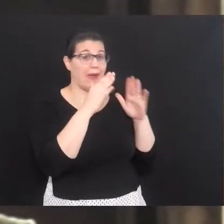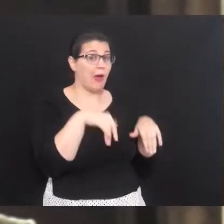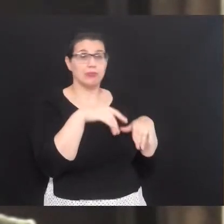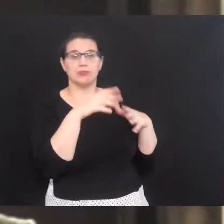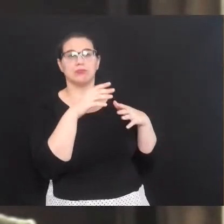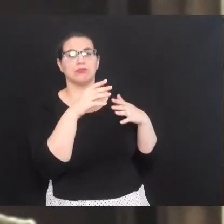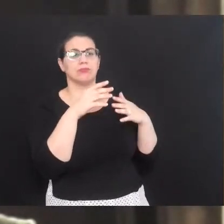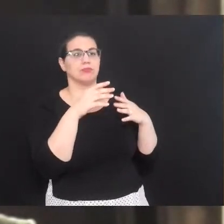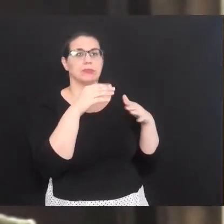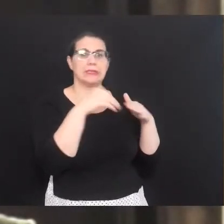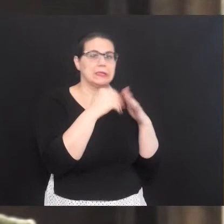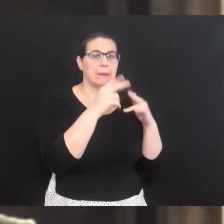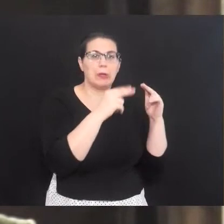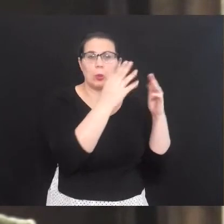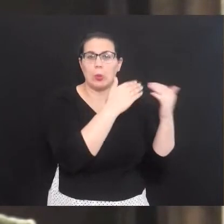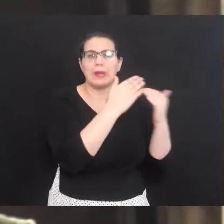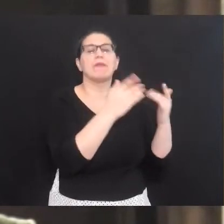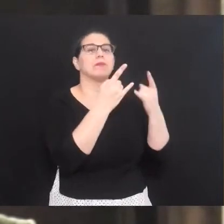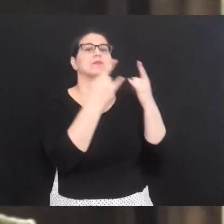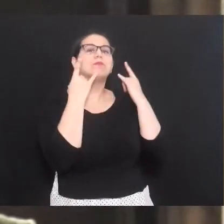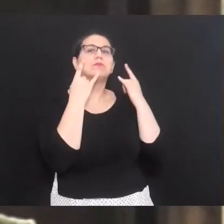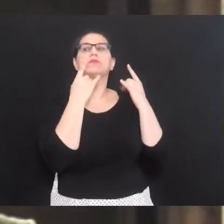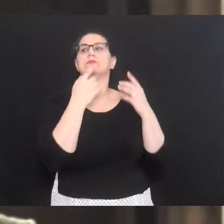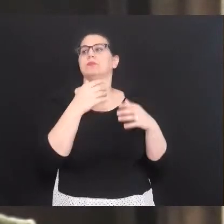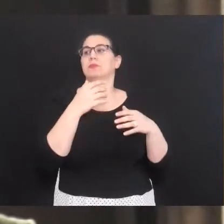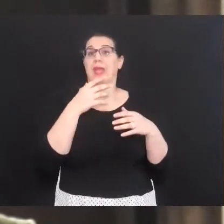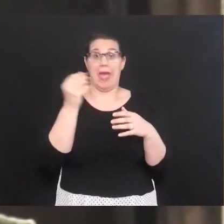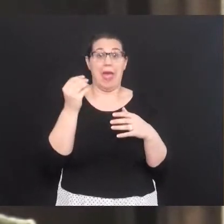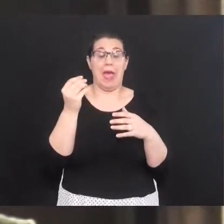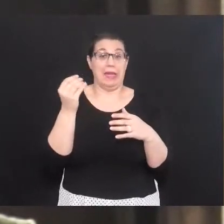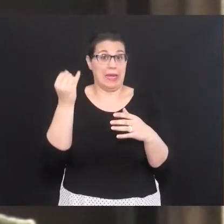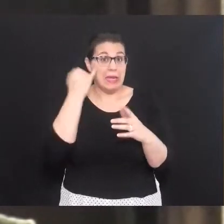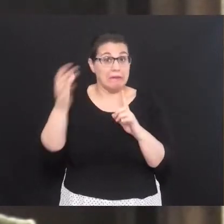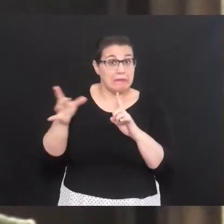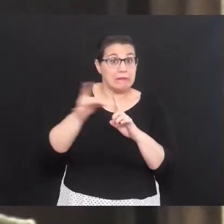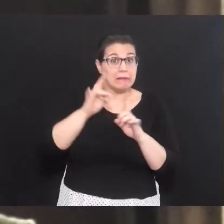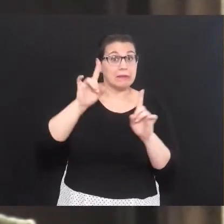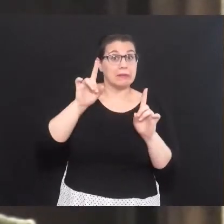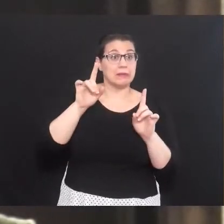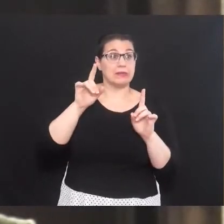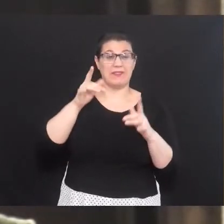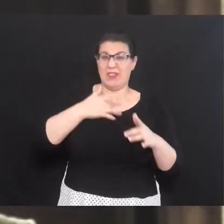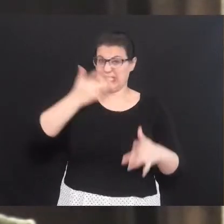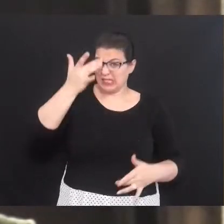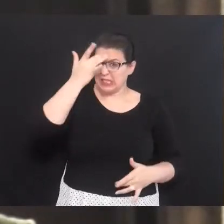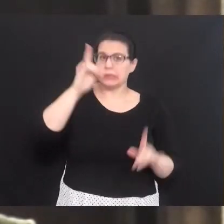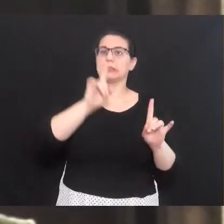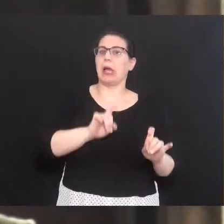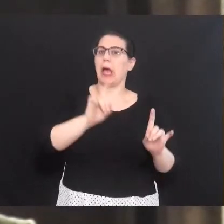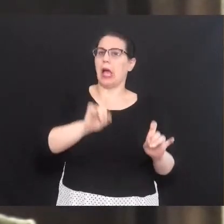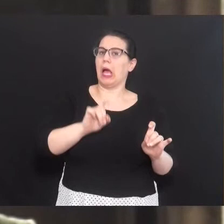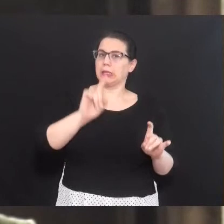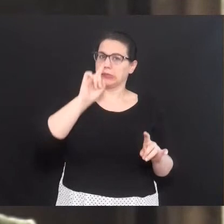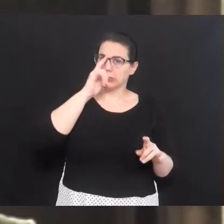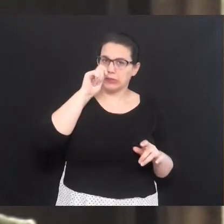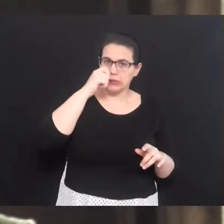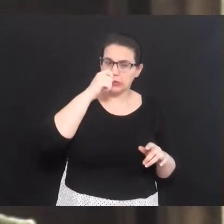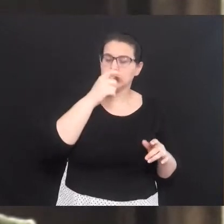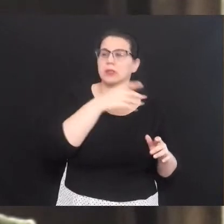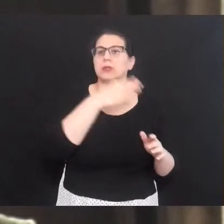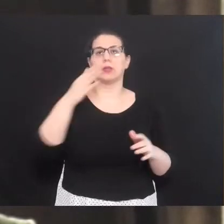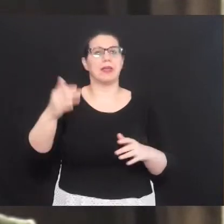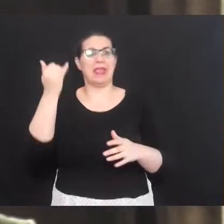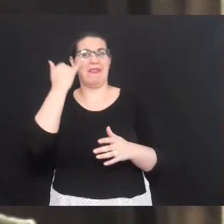tested, and if you have a cold, stay in. Because ultimately, it is really up to each of us to protect ourselves,